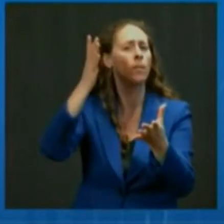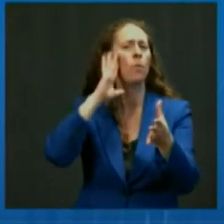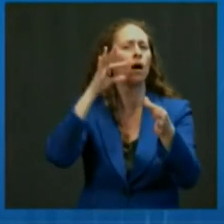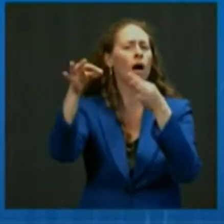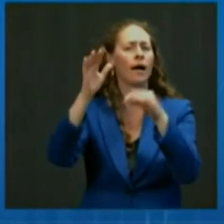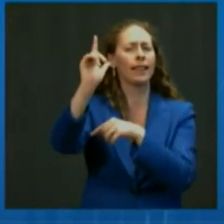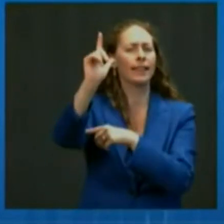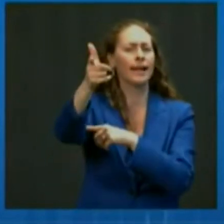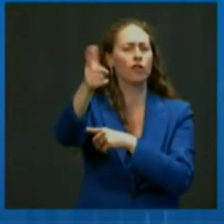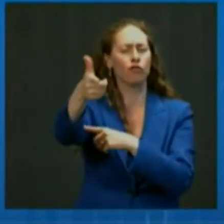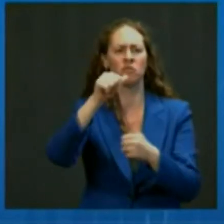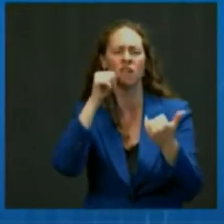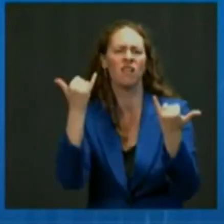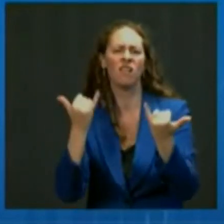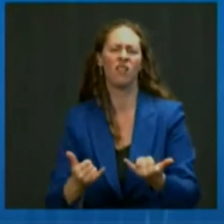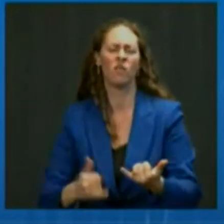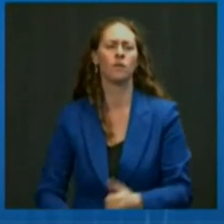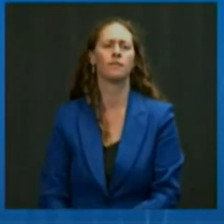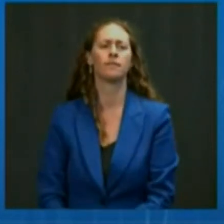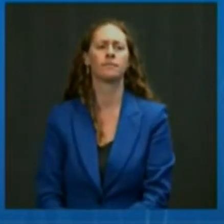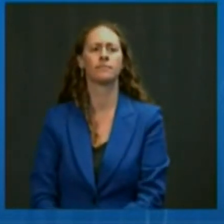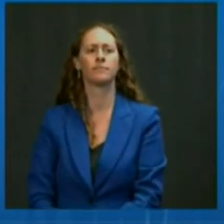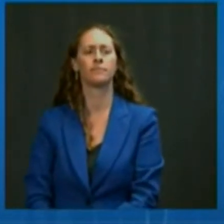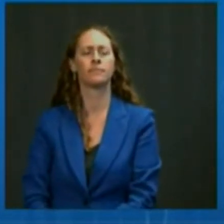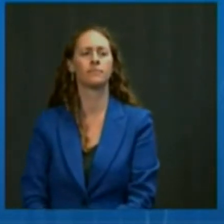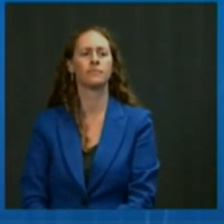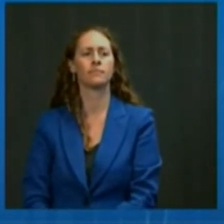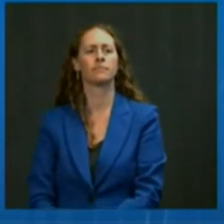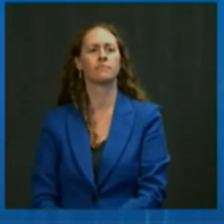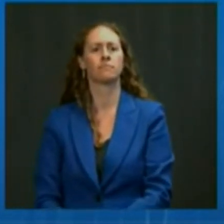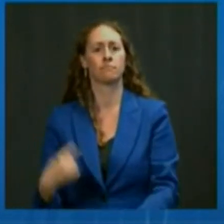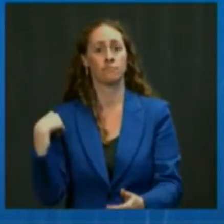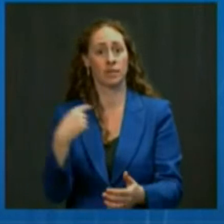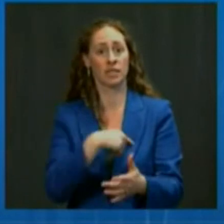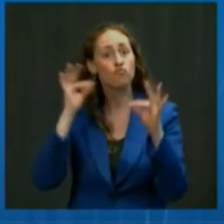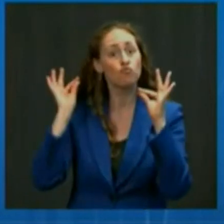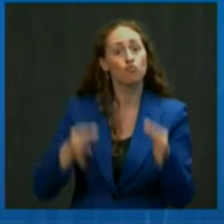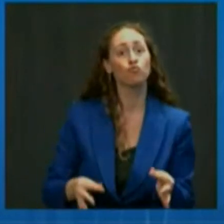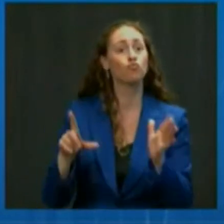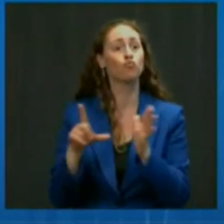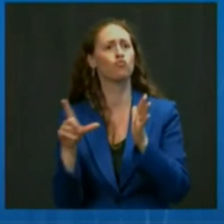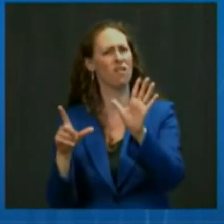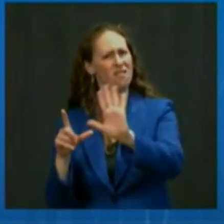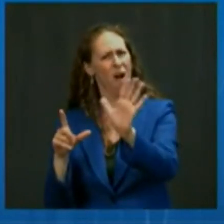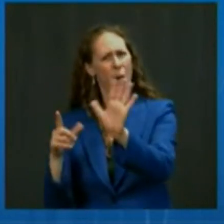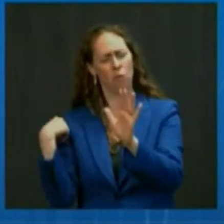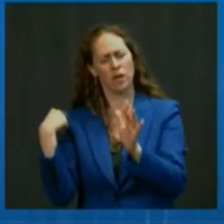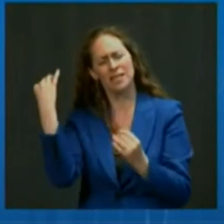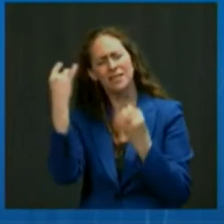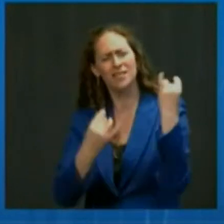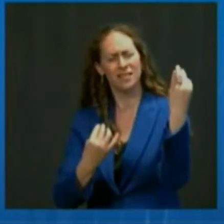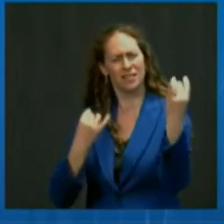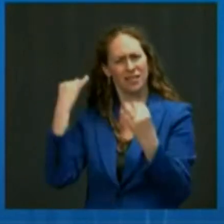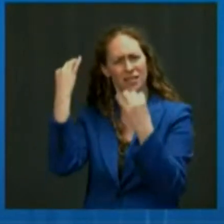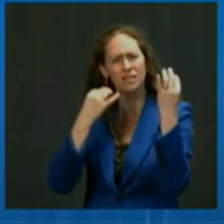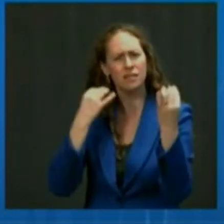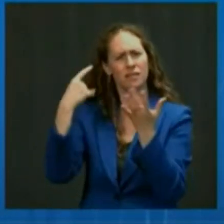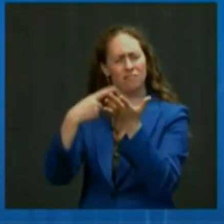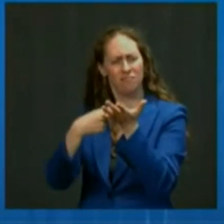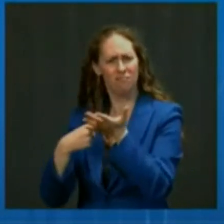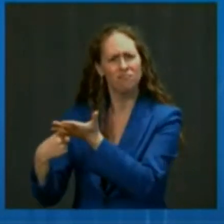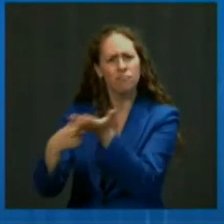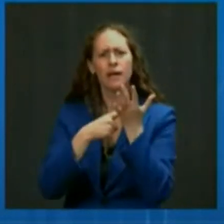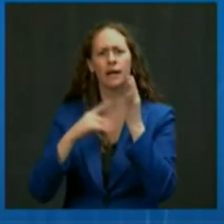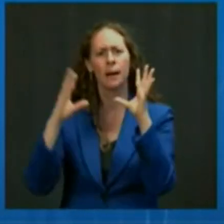decision was not made lightly. It was made with careful consideration by the top medical and public health experts